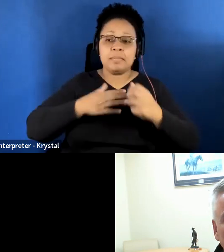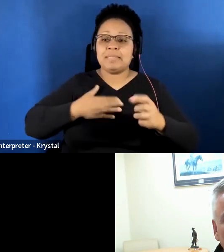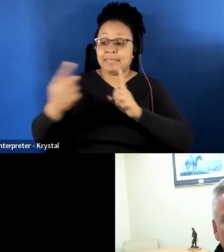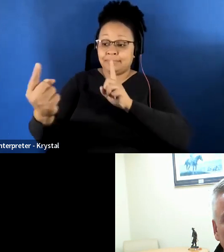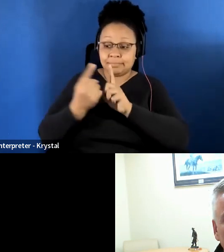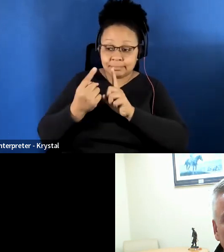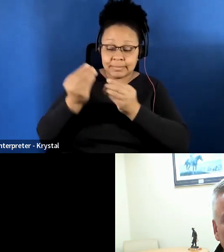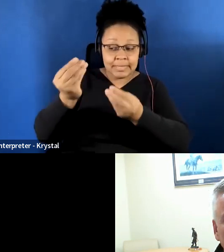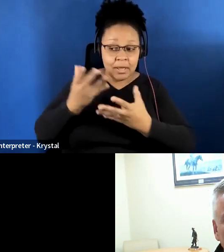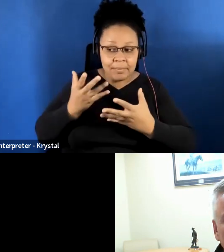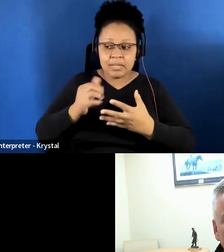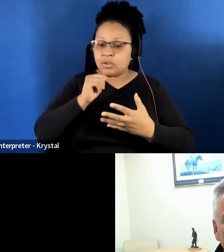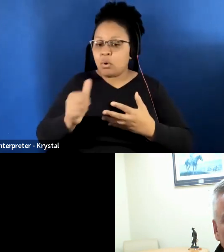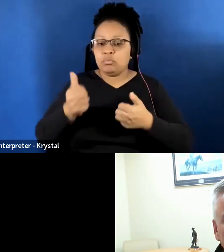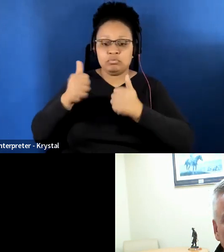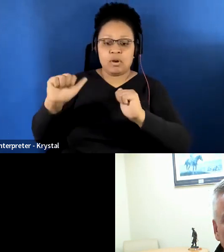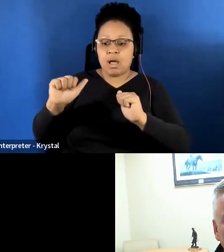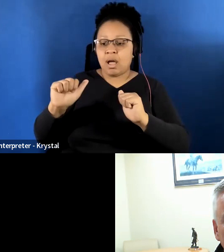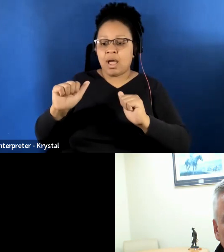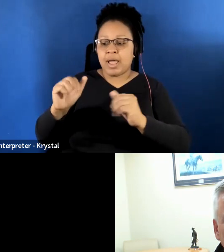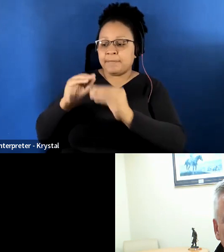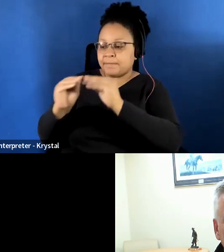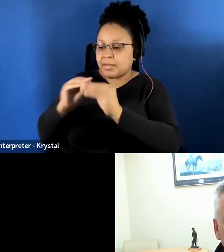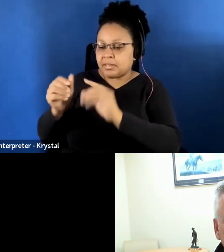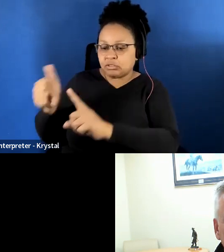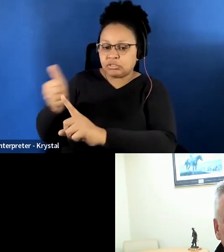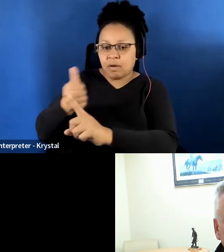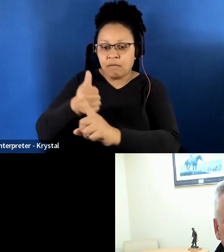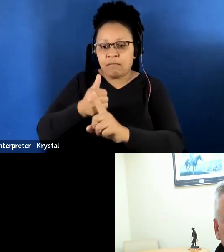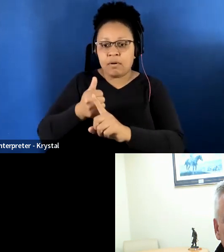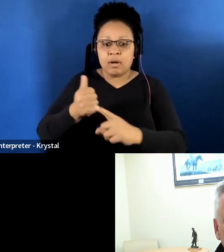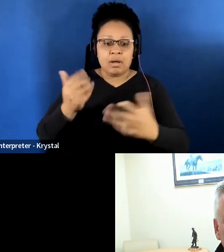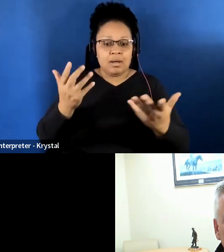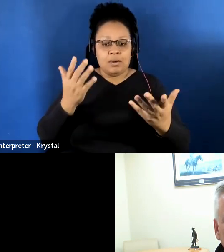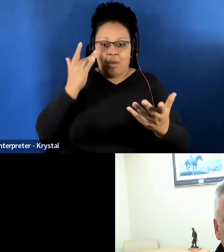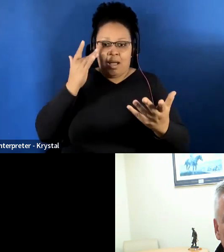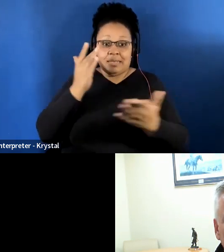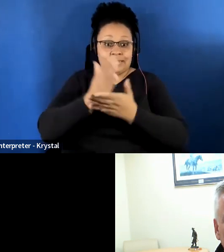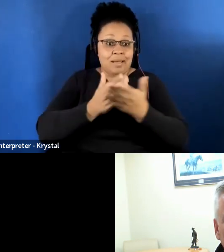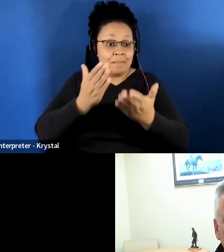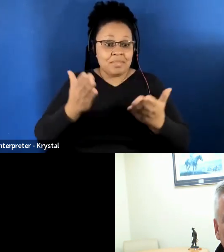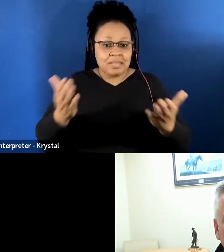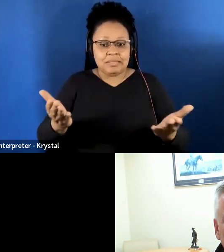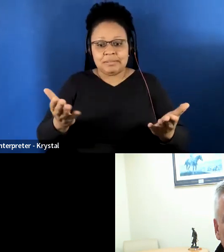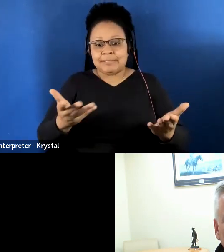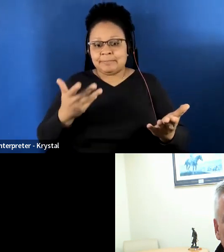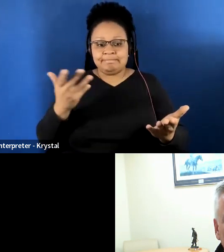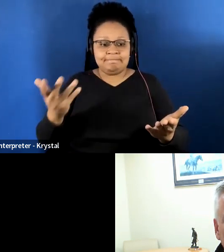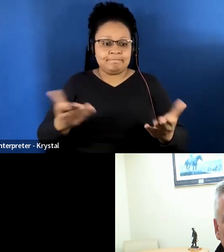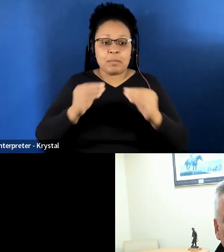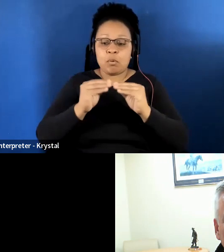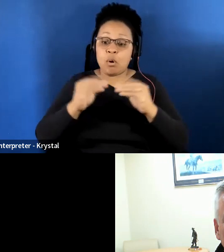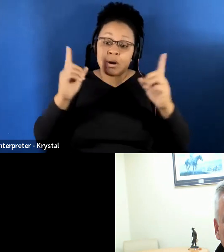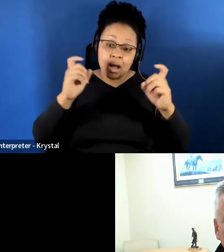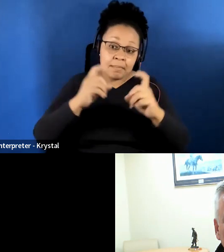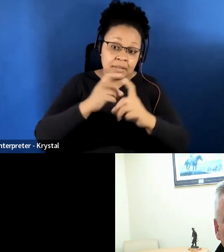tell me. Don't try to fix it yourself, because some things could be a little bit more